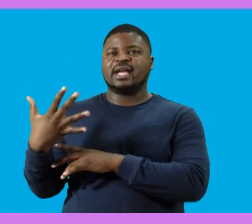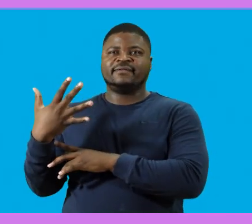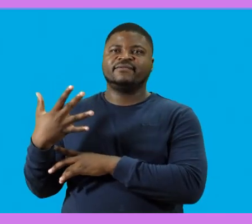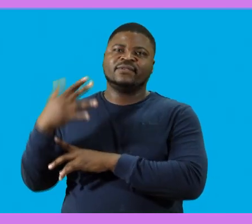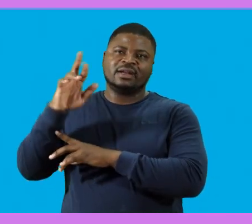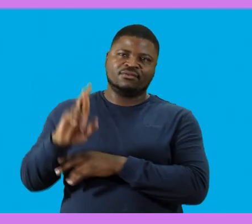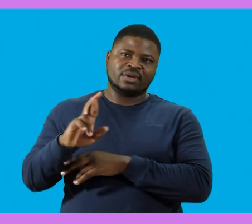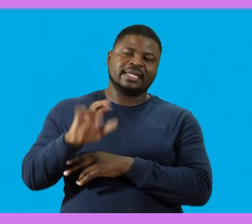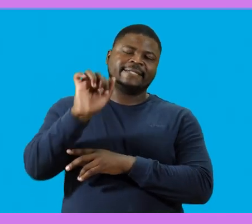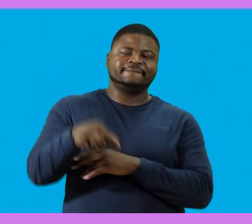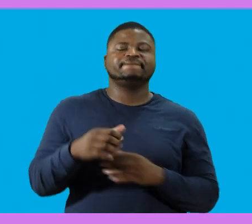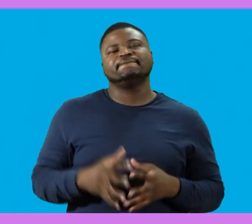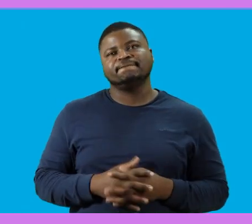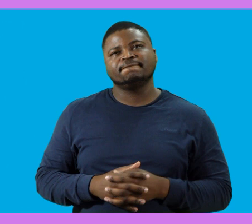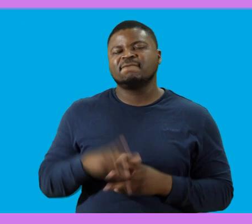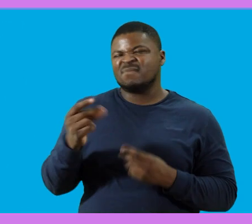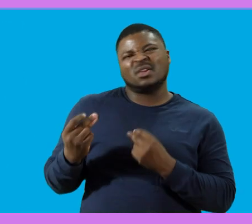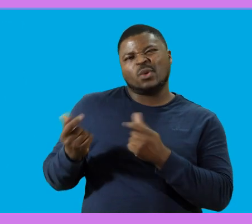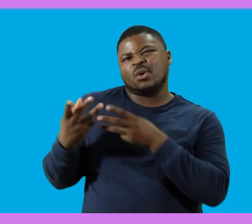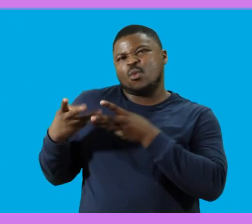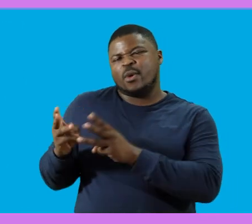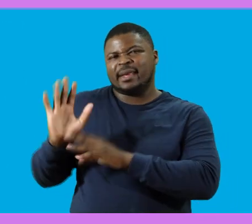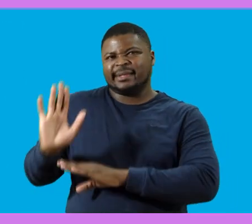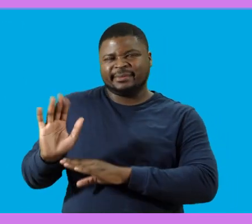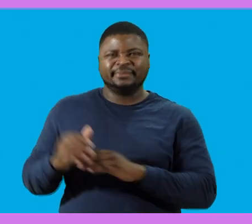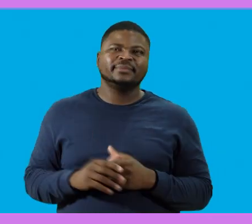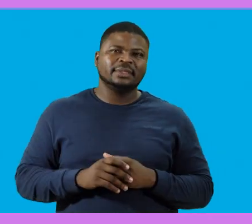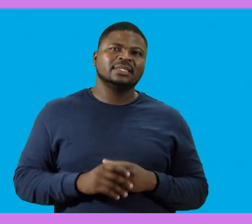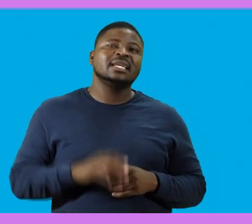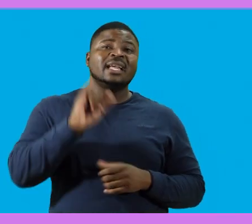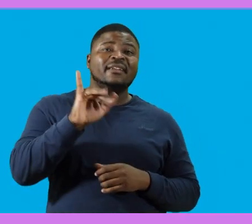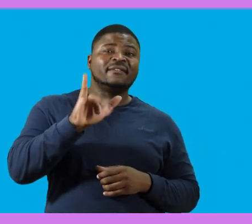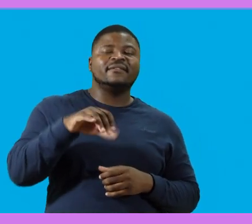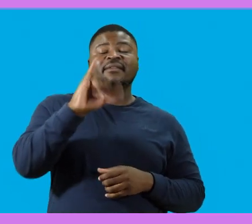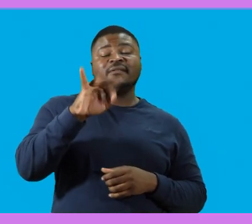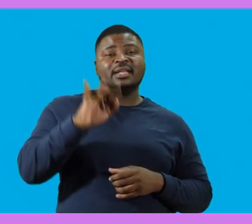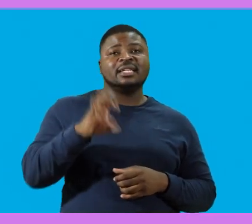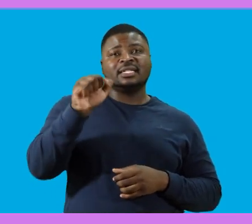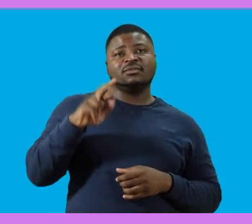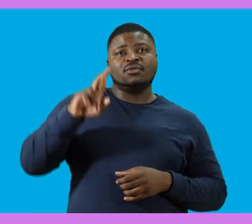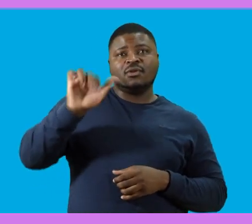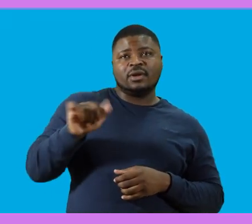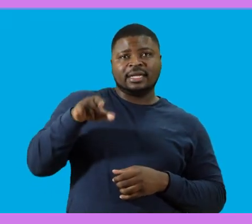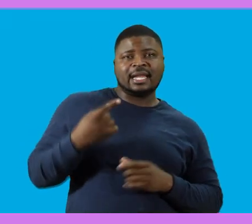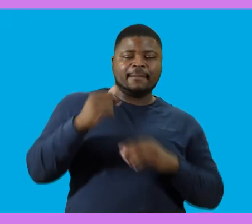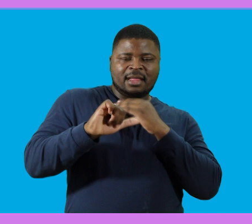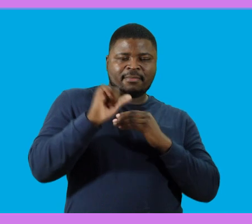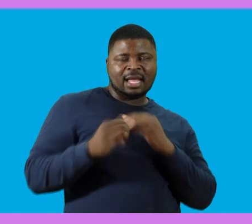it is 525 Rand as well. It's just a quicker way. If Sarah earns